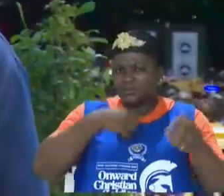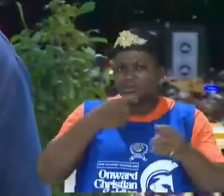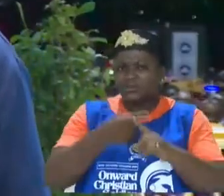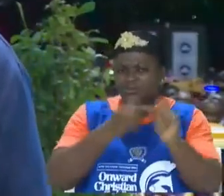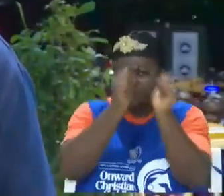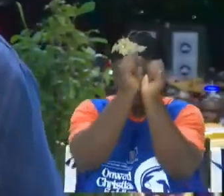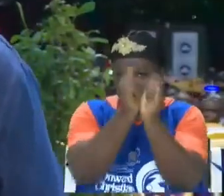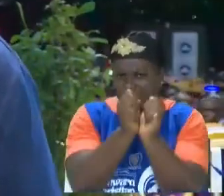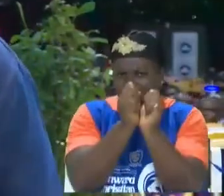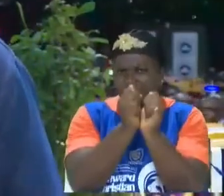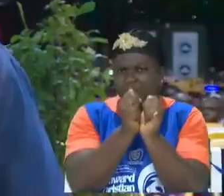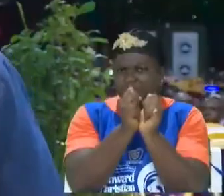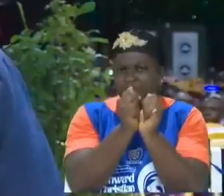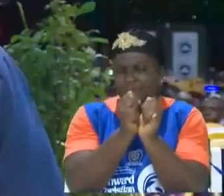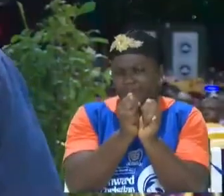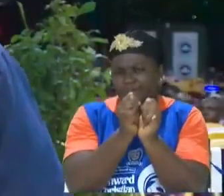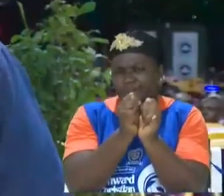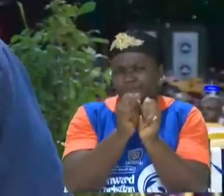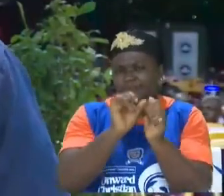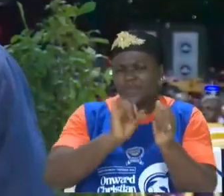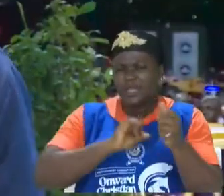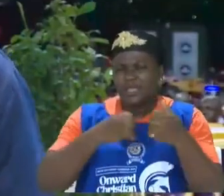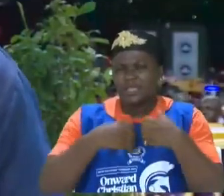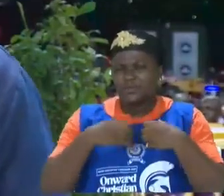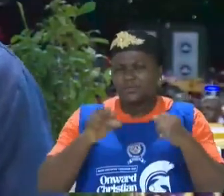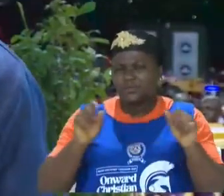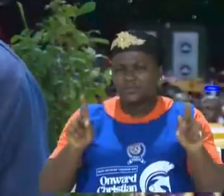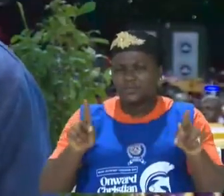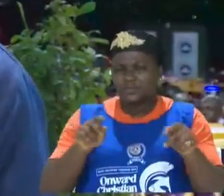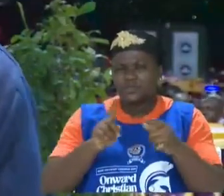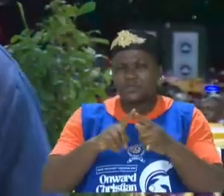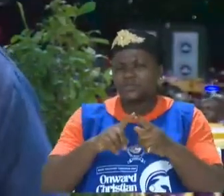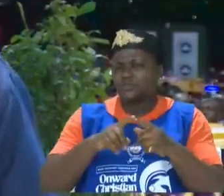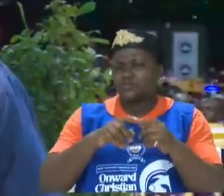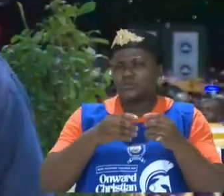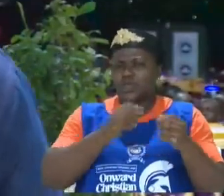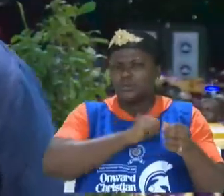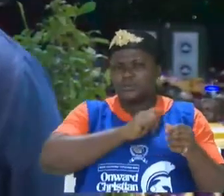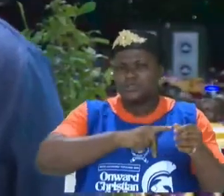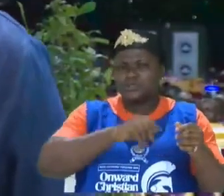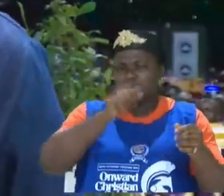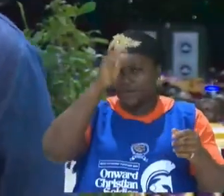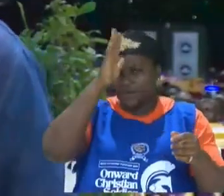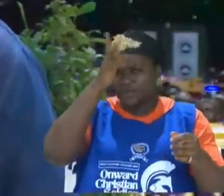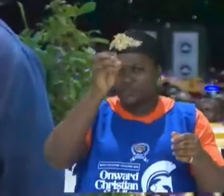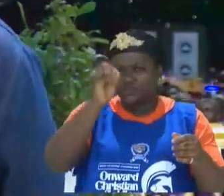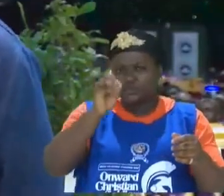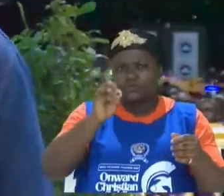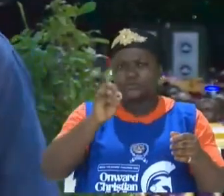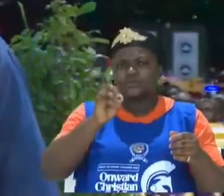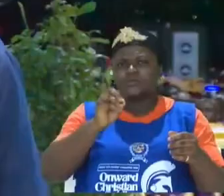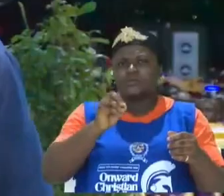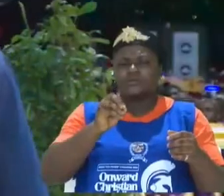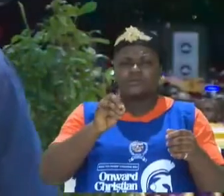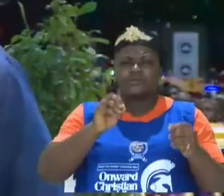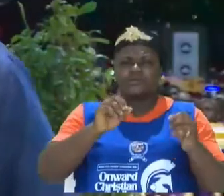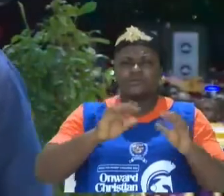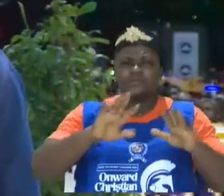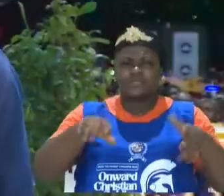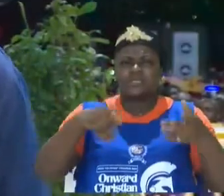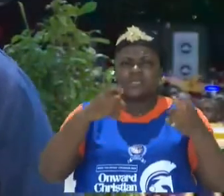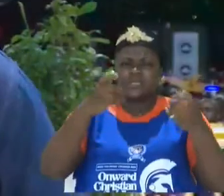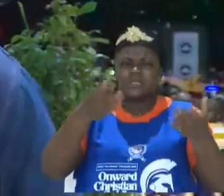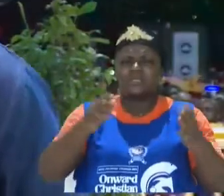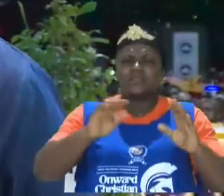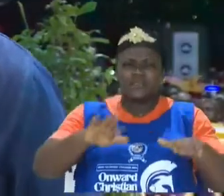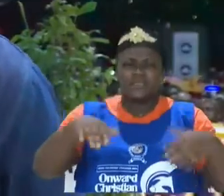And I quickly use this opportunity to appreciate that the geo on 3 points. At the GO, I was the one, the general pastor, who wrote